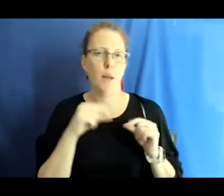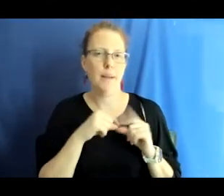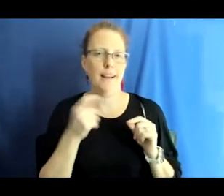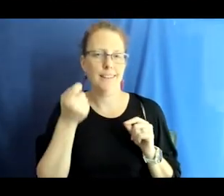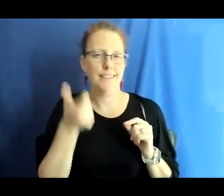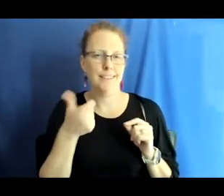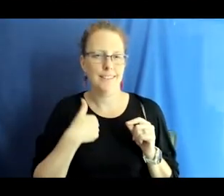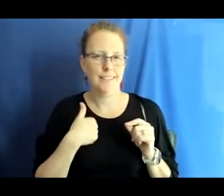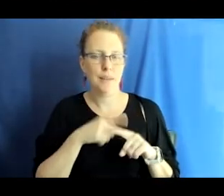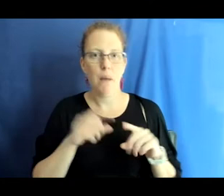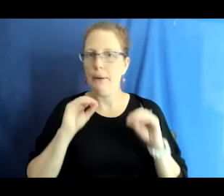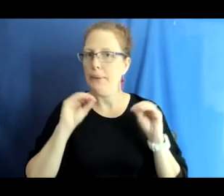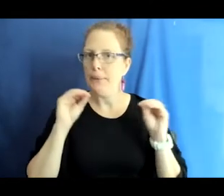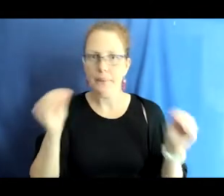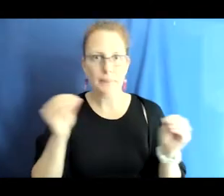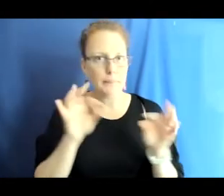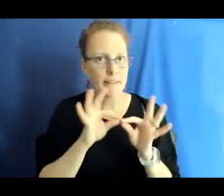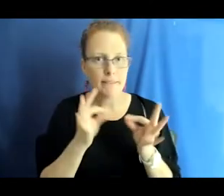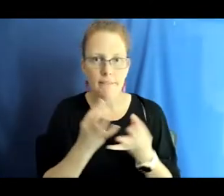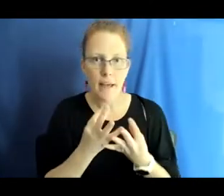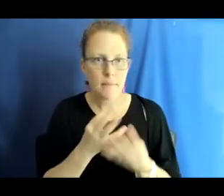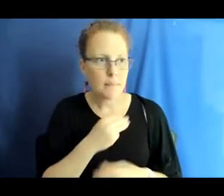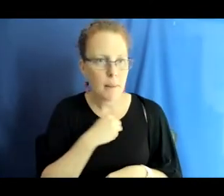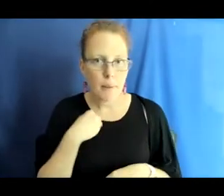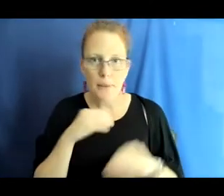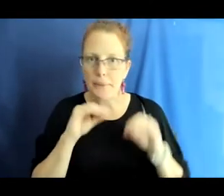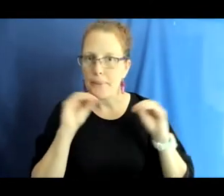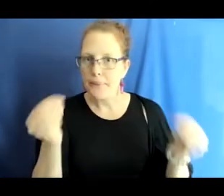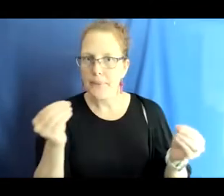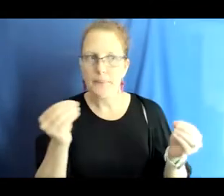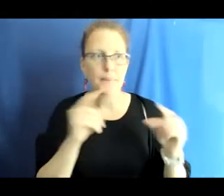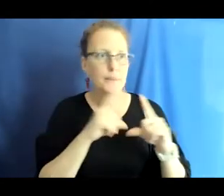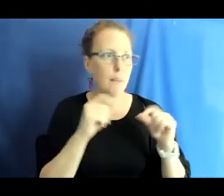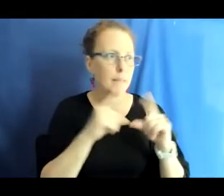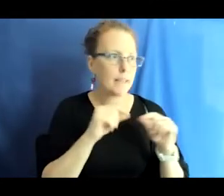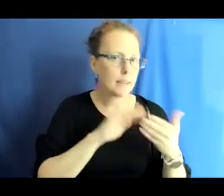any family members or any Japanese community around you,